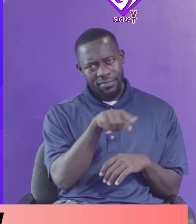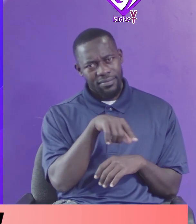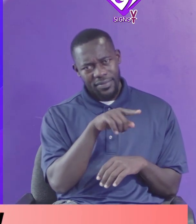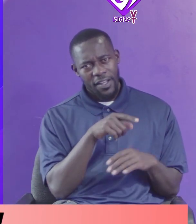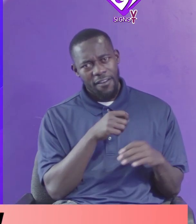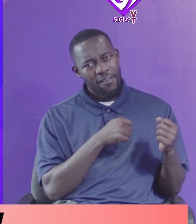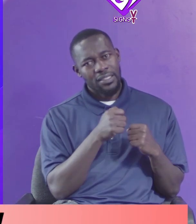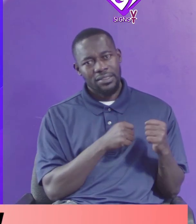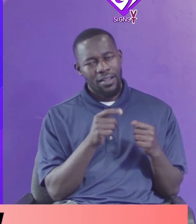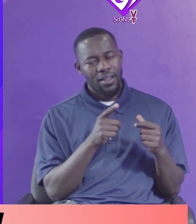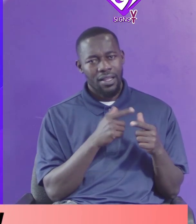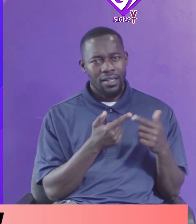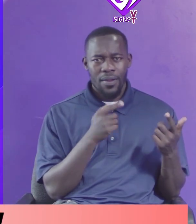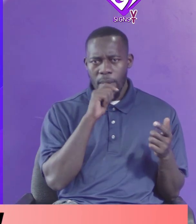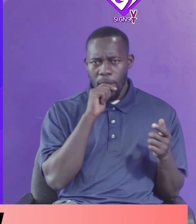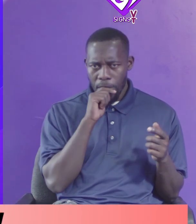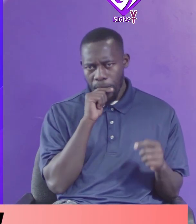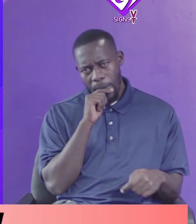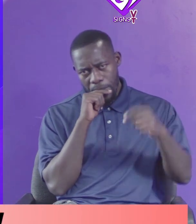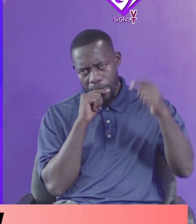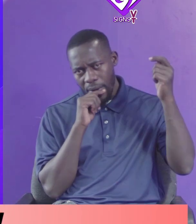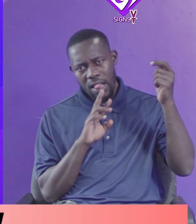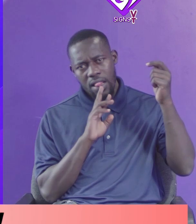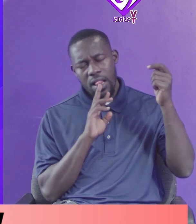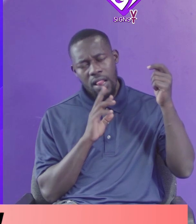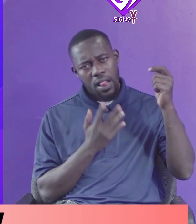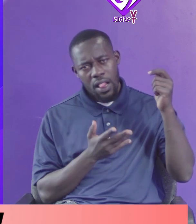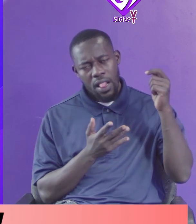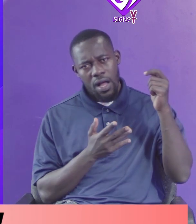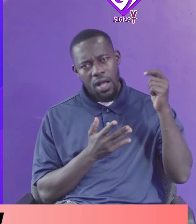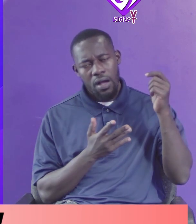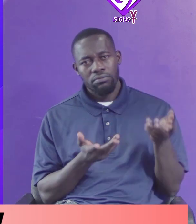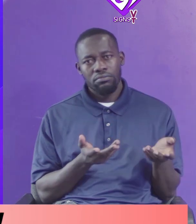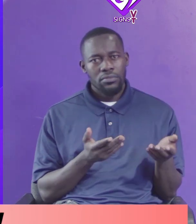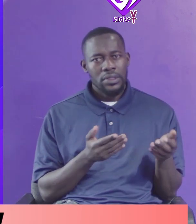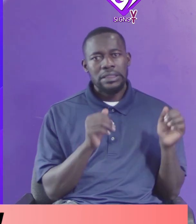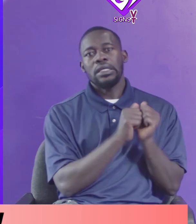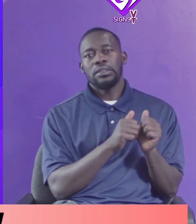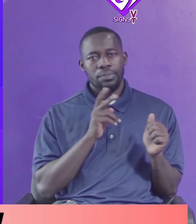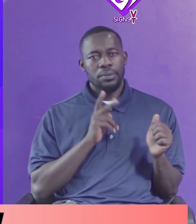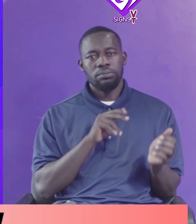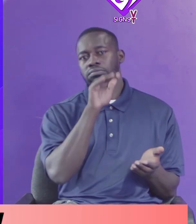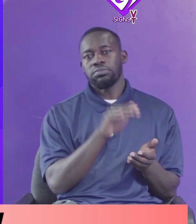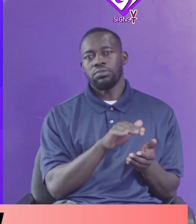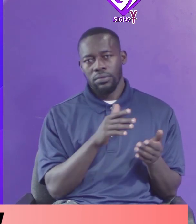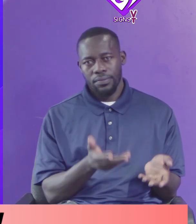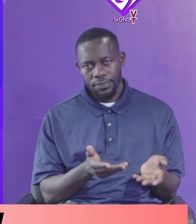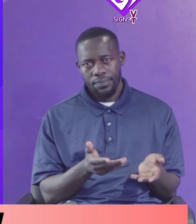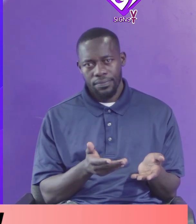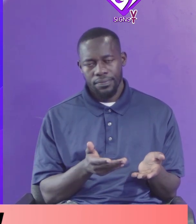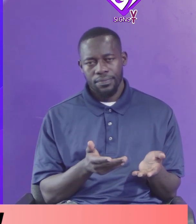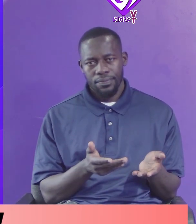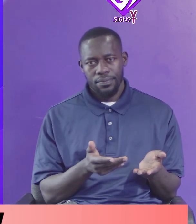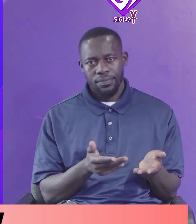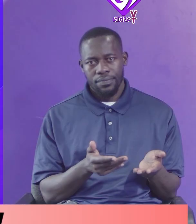perhaps that's one side to look at it, or players are demanding more of each other. Yes. That is also a positive thing that both